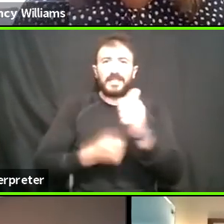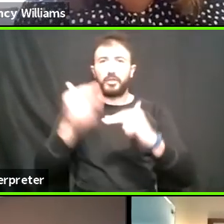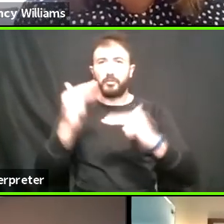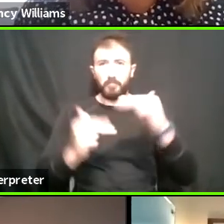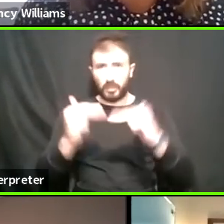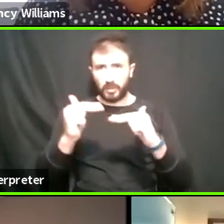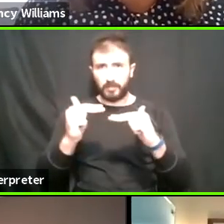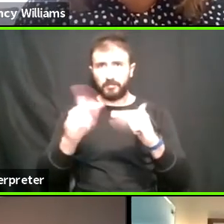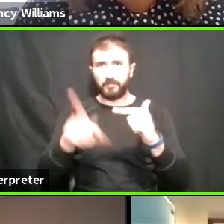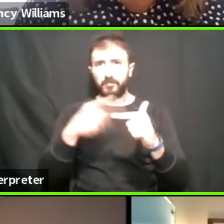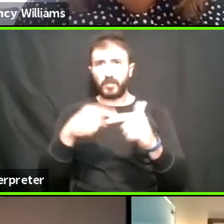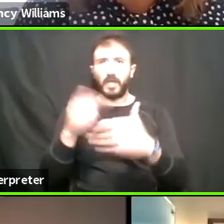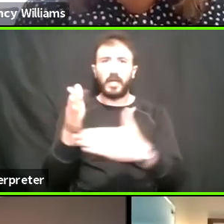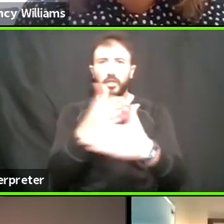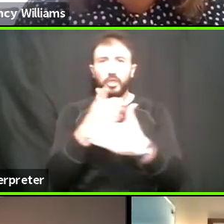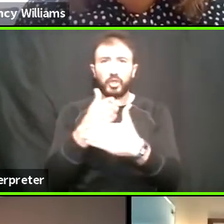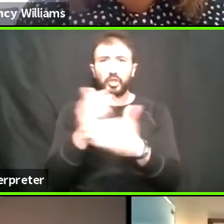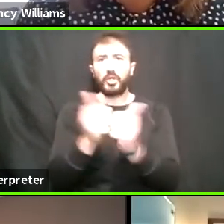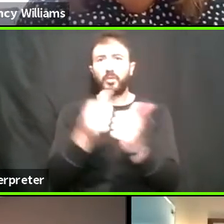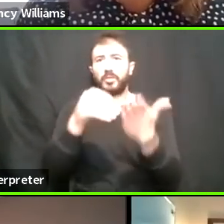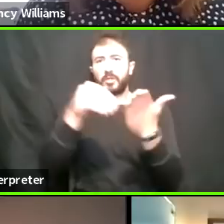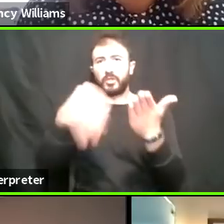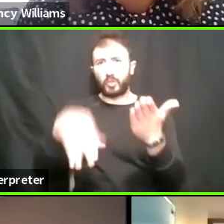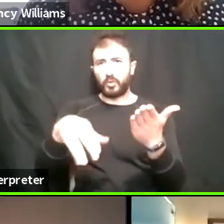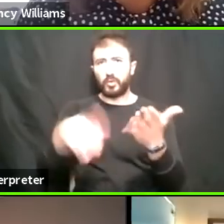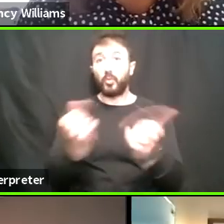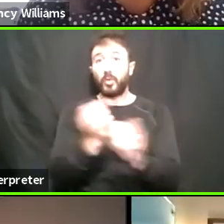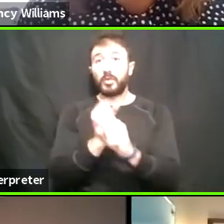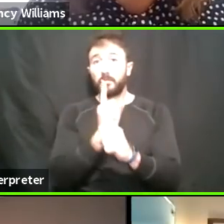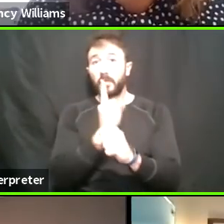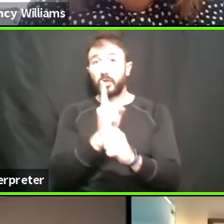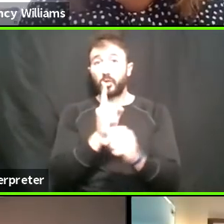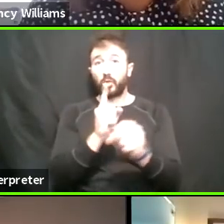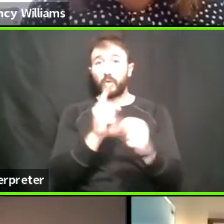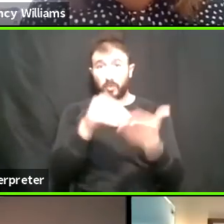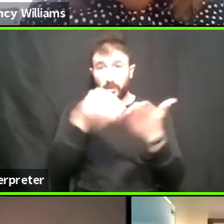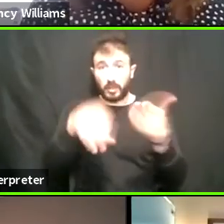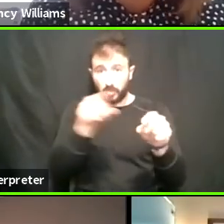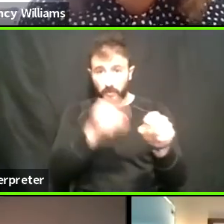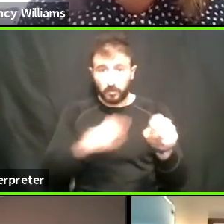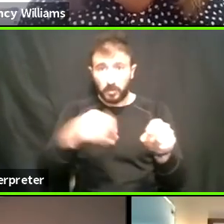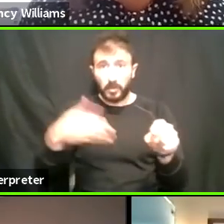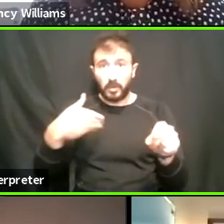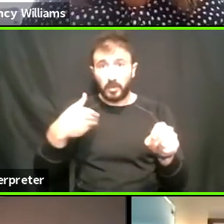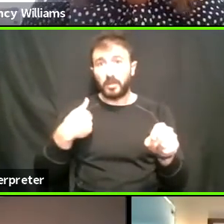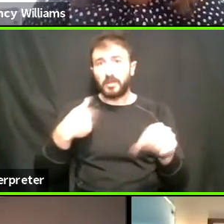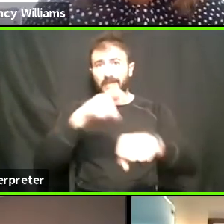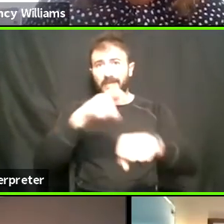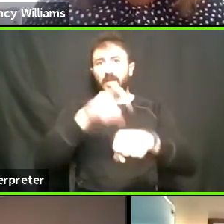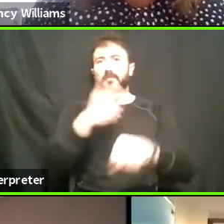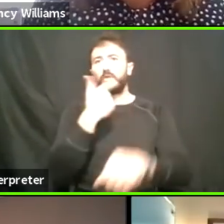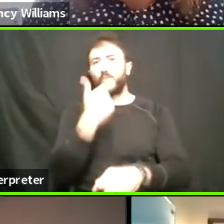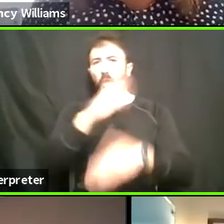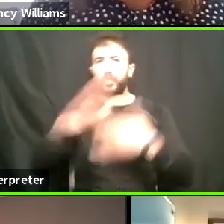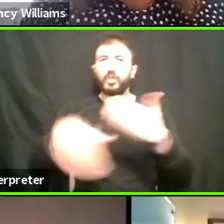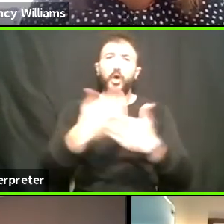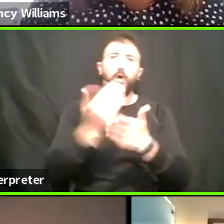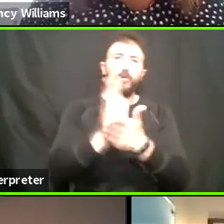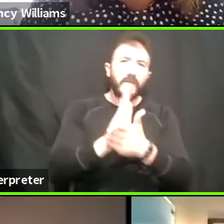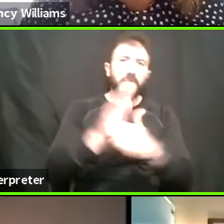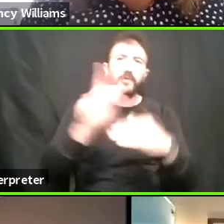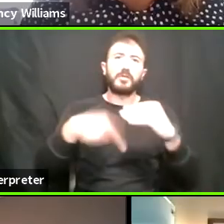want to make sure that our students have an opportunity to watch all of the videos regarding social distancing, the hand